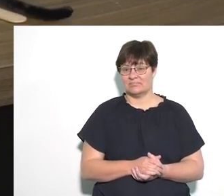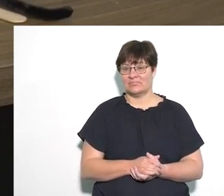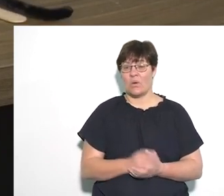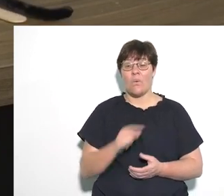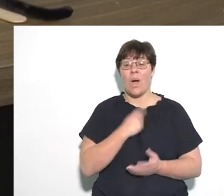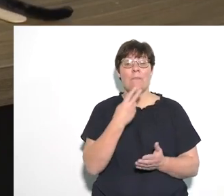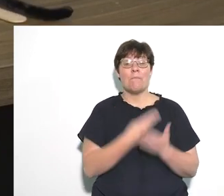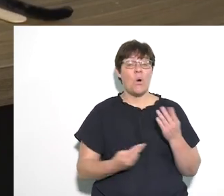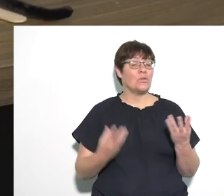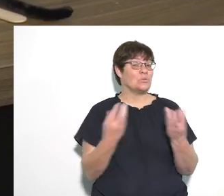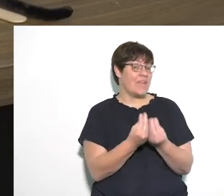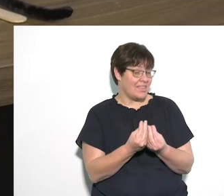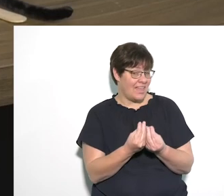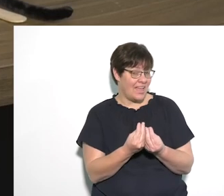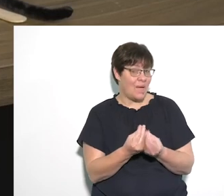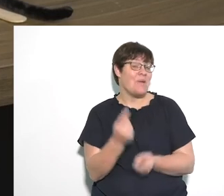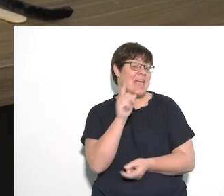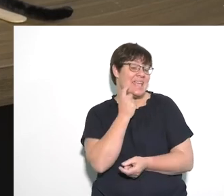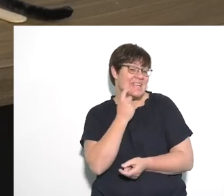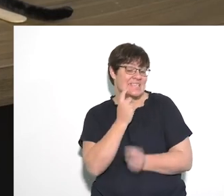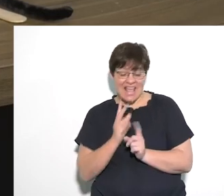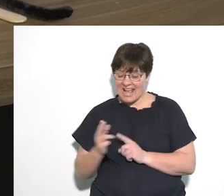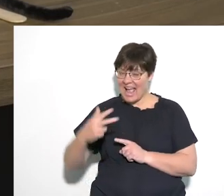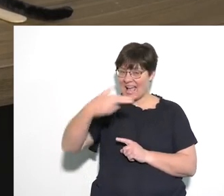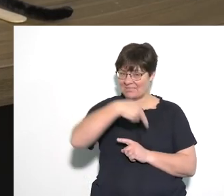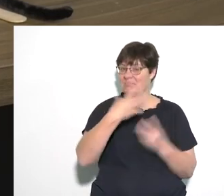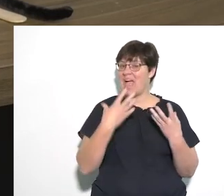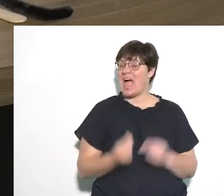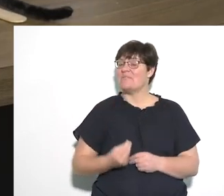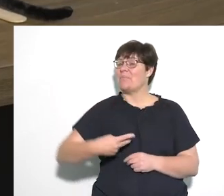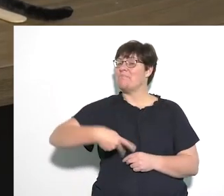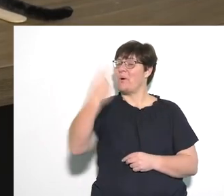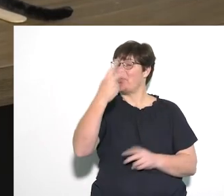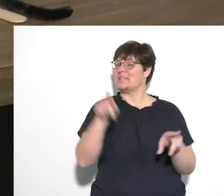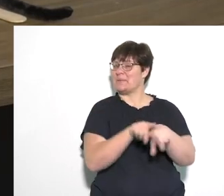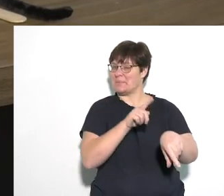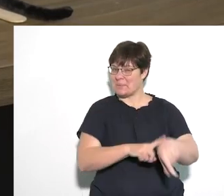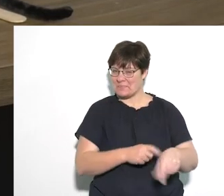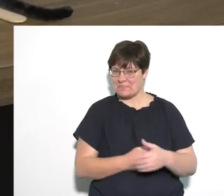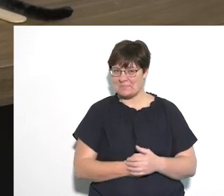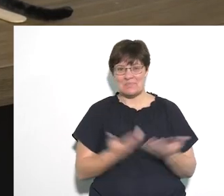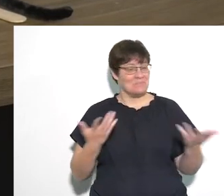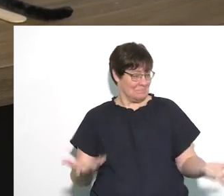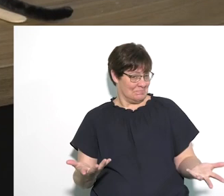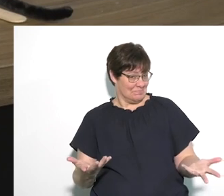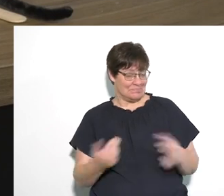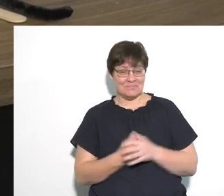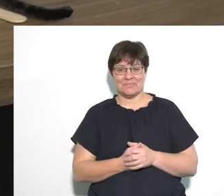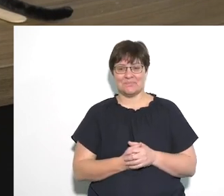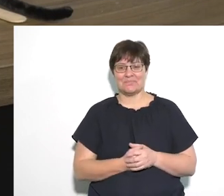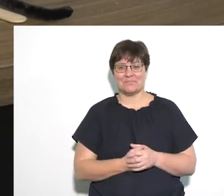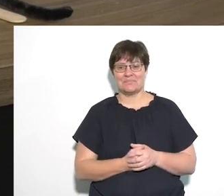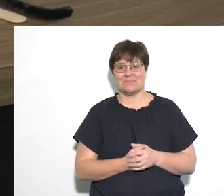And because both pieces of paper are together, when I cut around it, I'll have both wings at the same time. And here are my